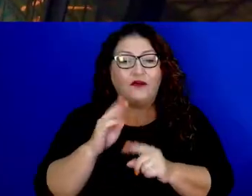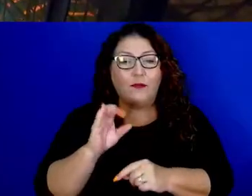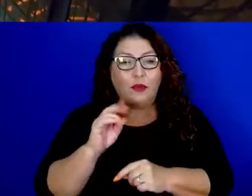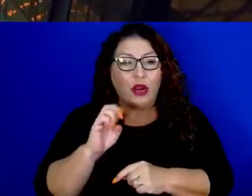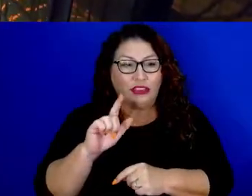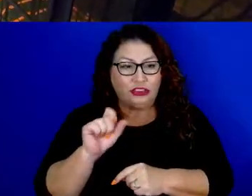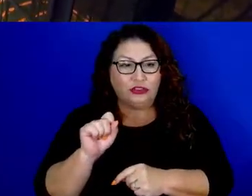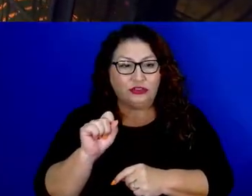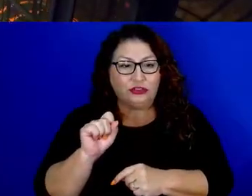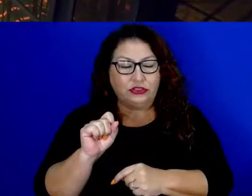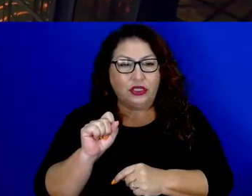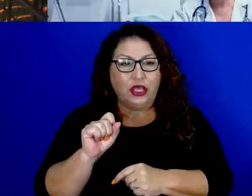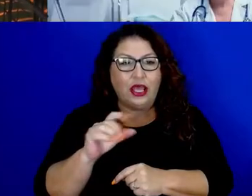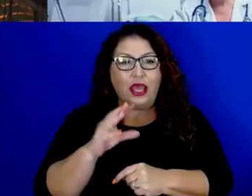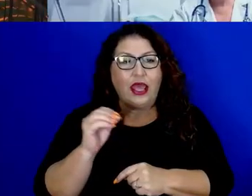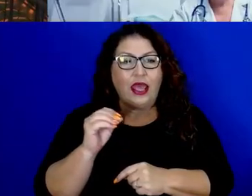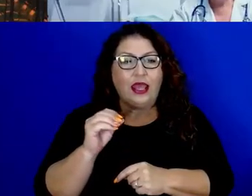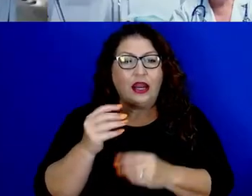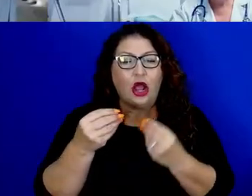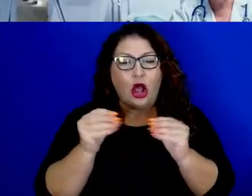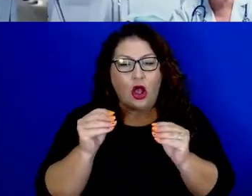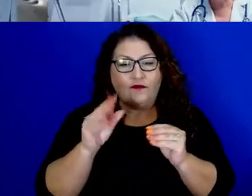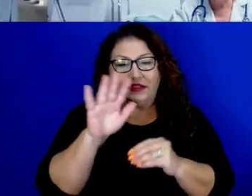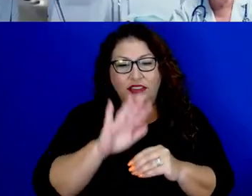and offices around Europe.